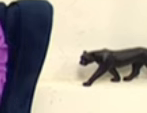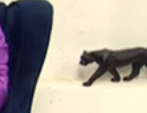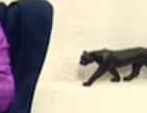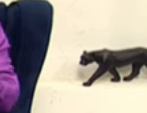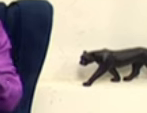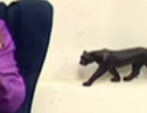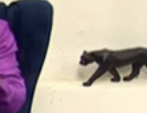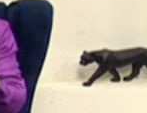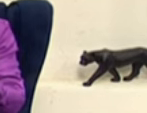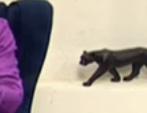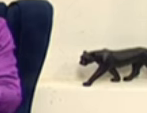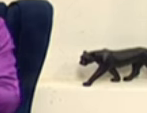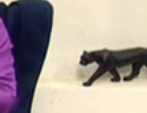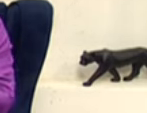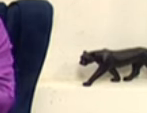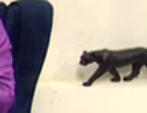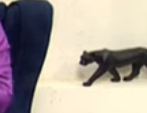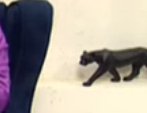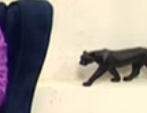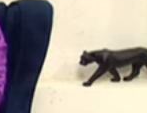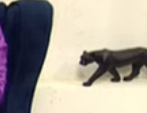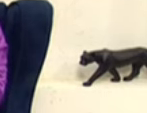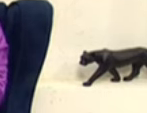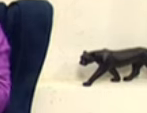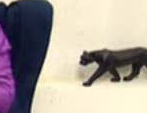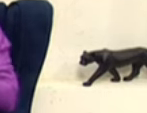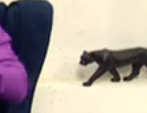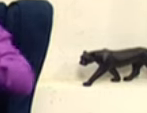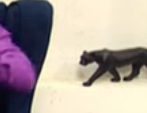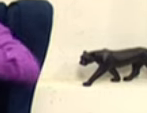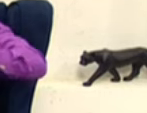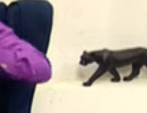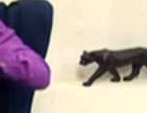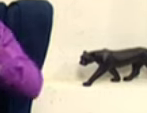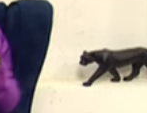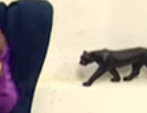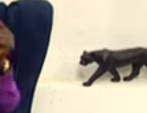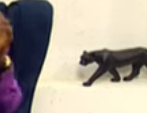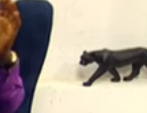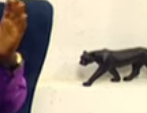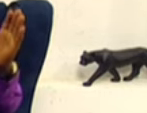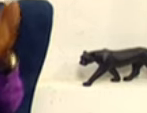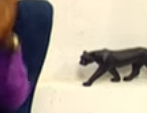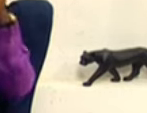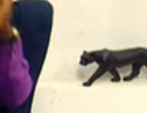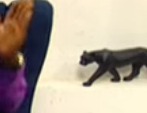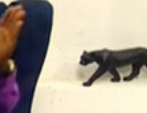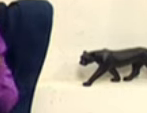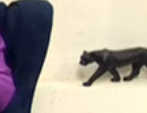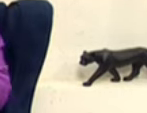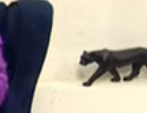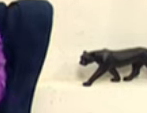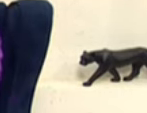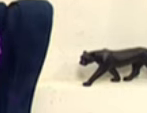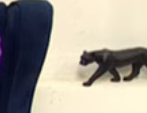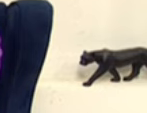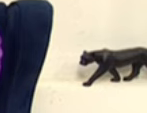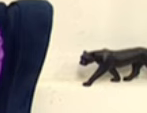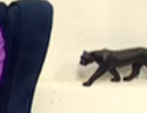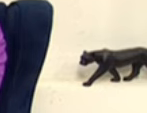Ye no, ye ko said it here. Eti. Matome was yesterday and this